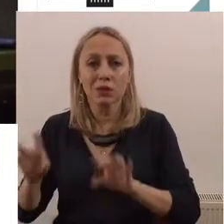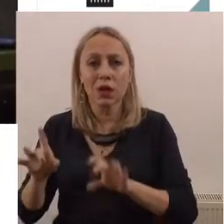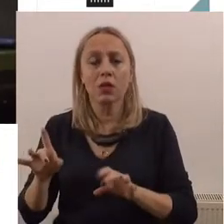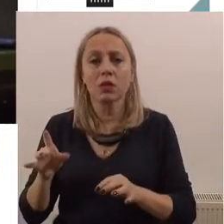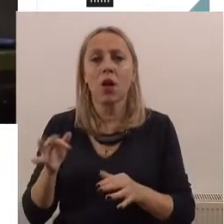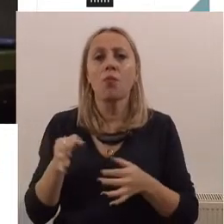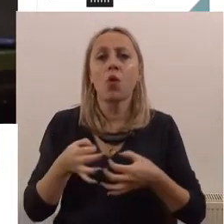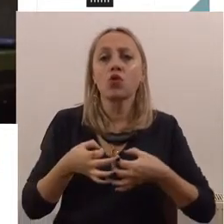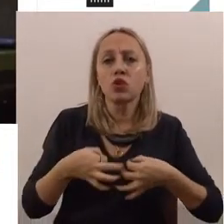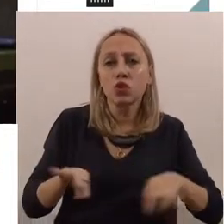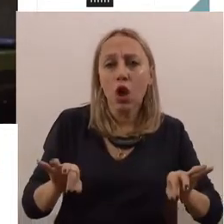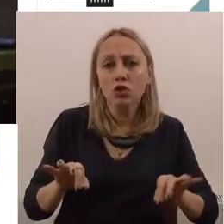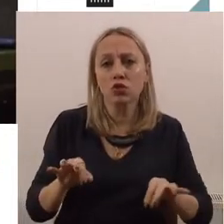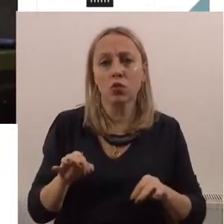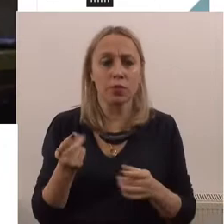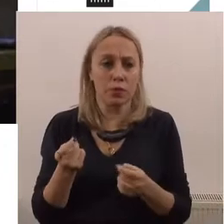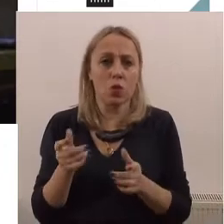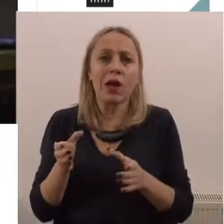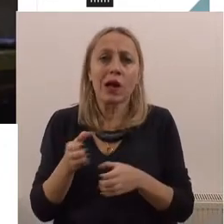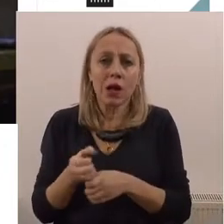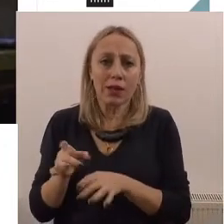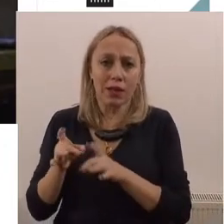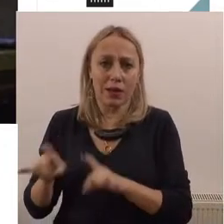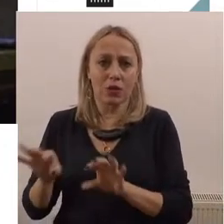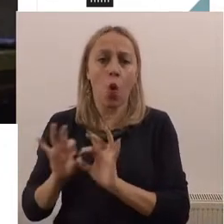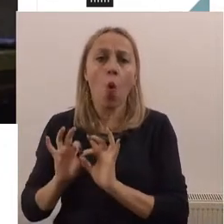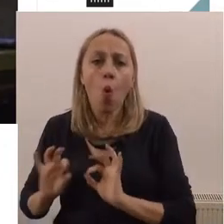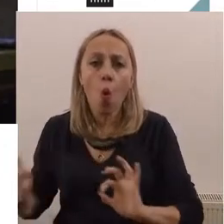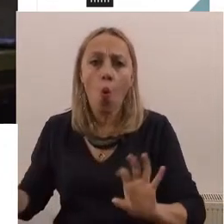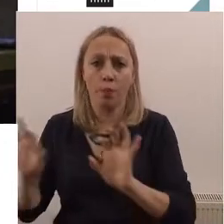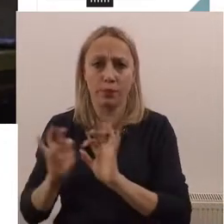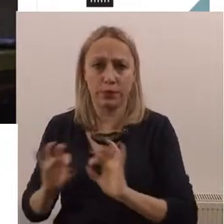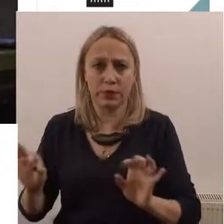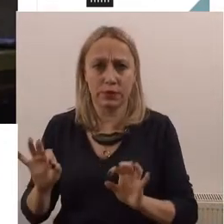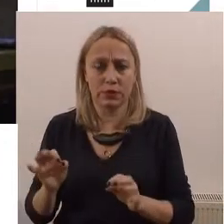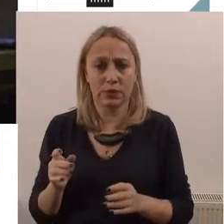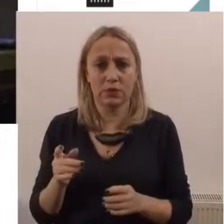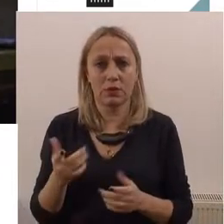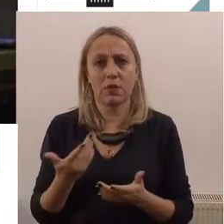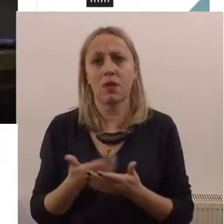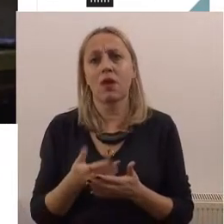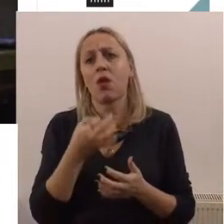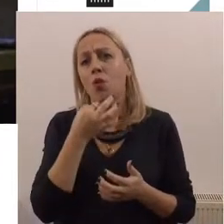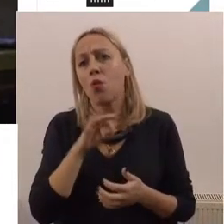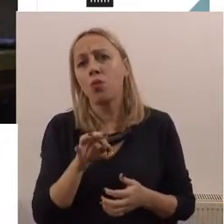artists. They have to include some basic